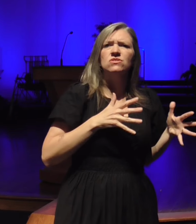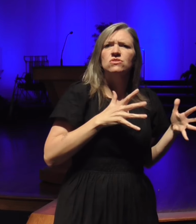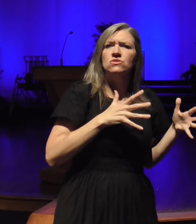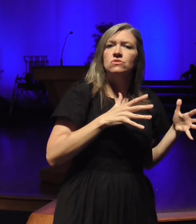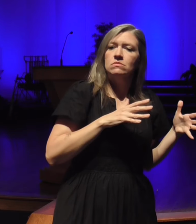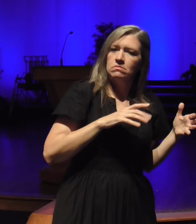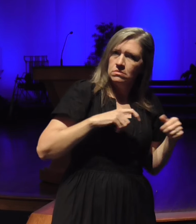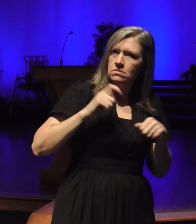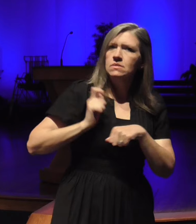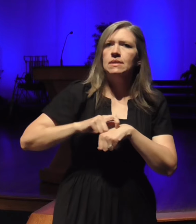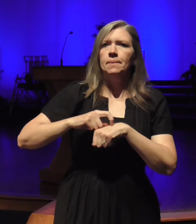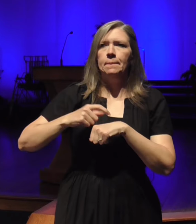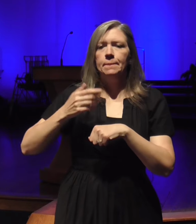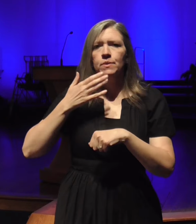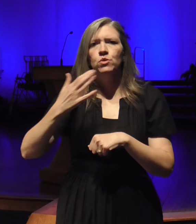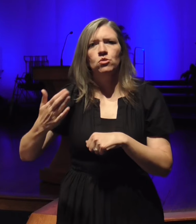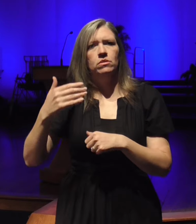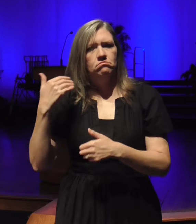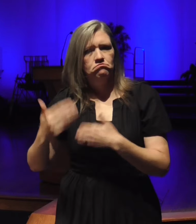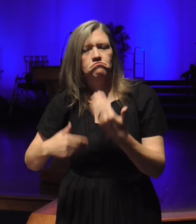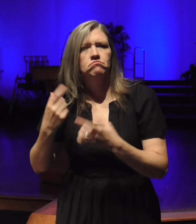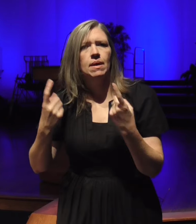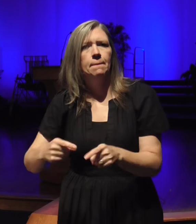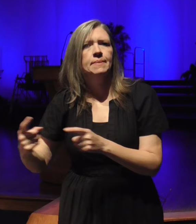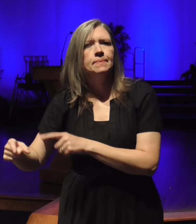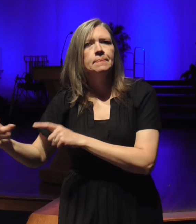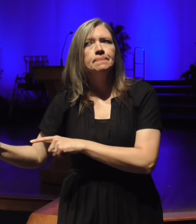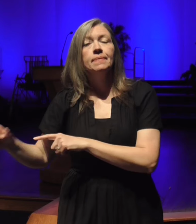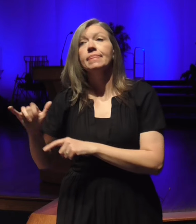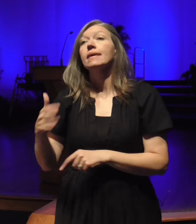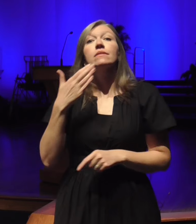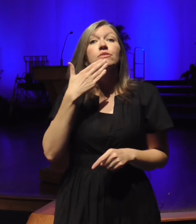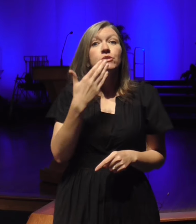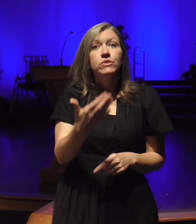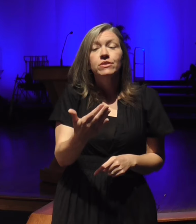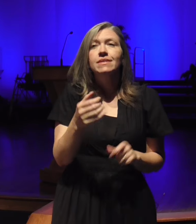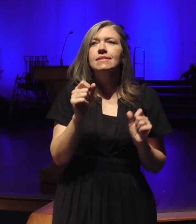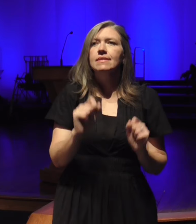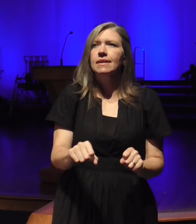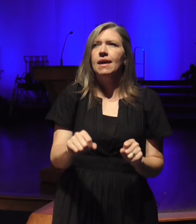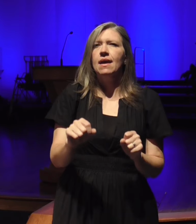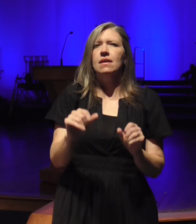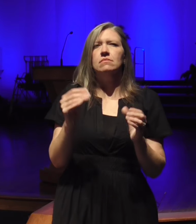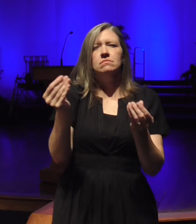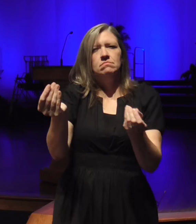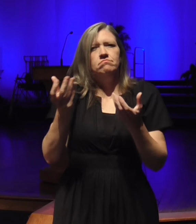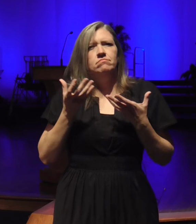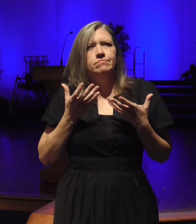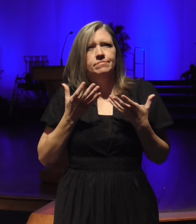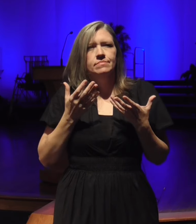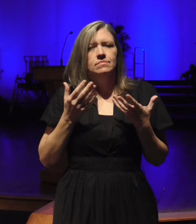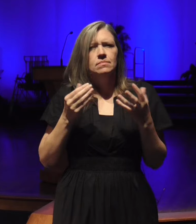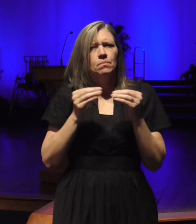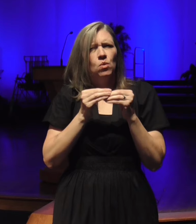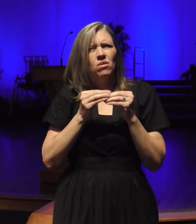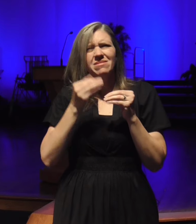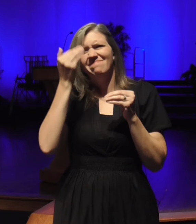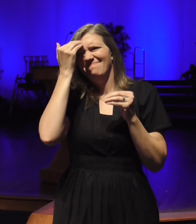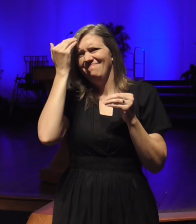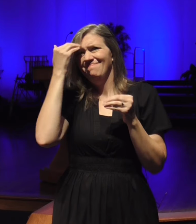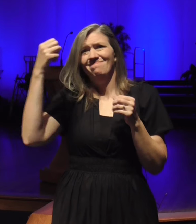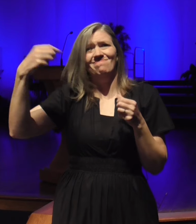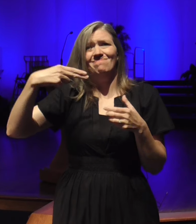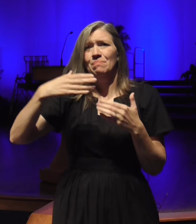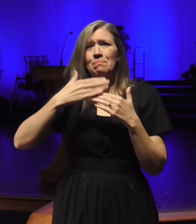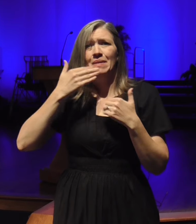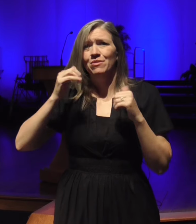begins. There comes a point where thinking ends and this good begins. And this good that